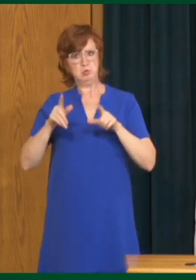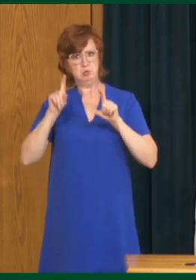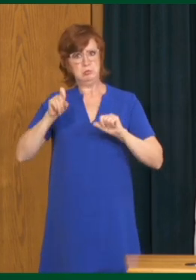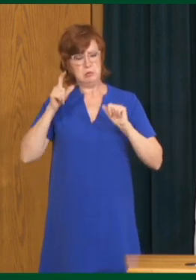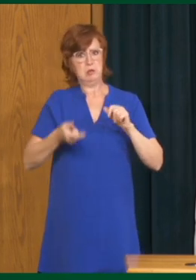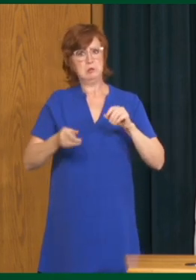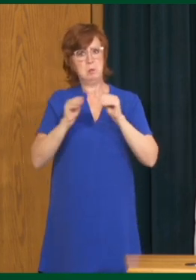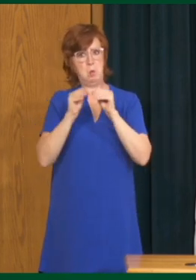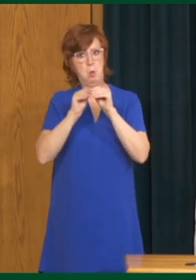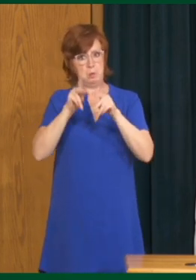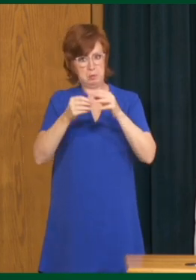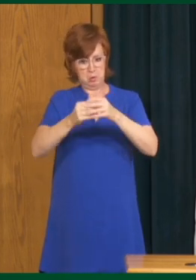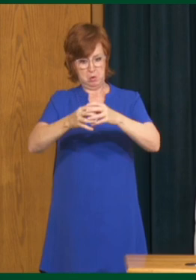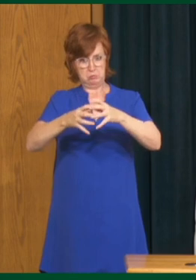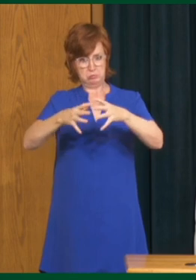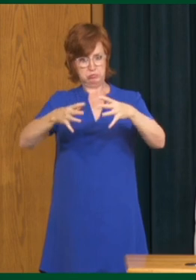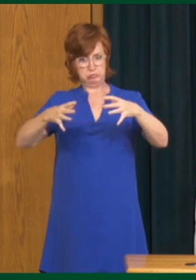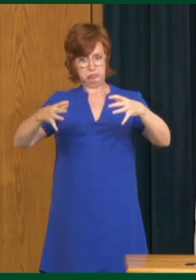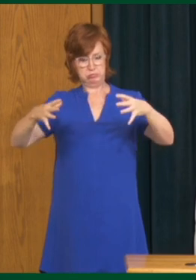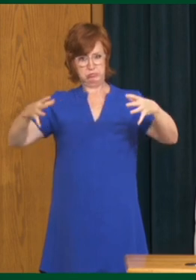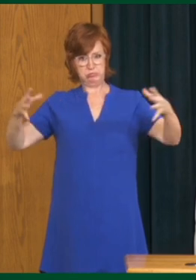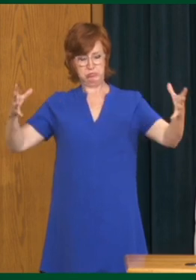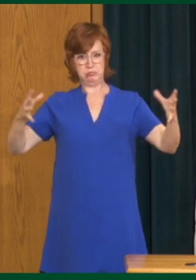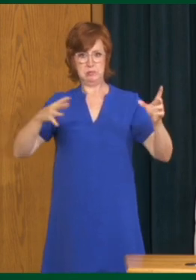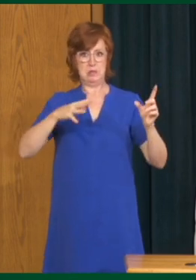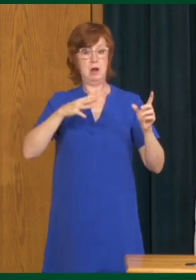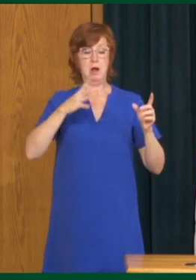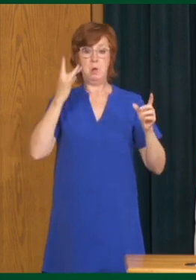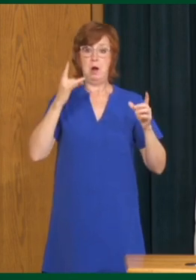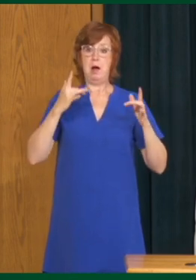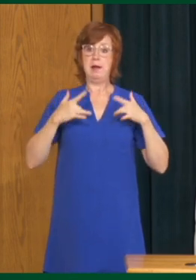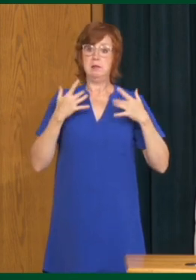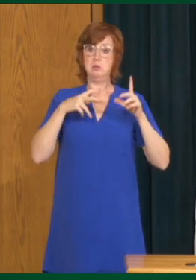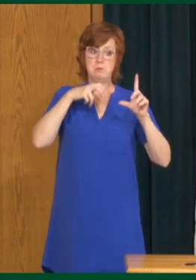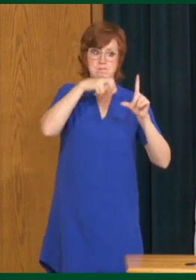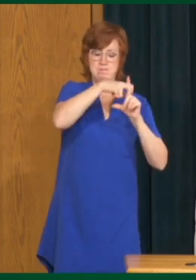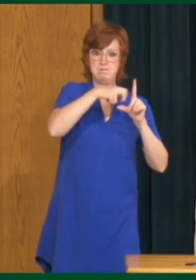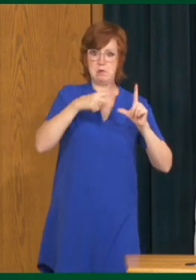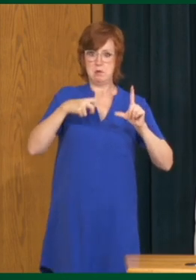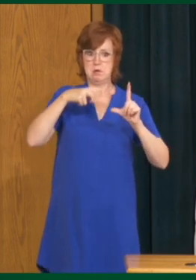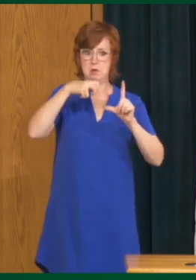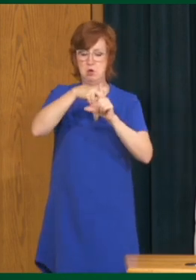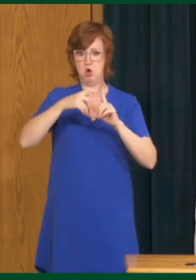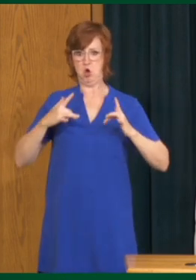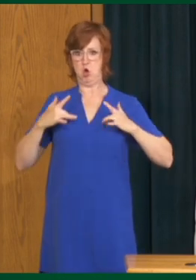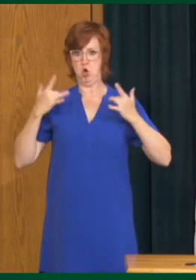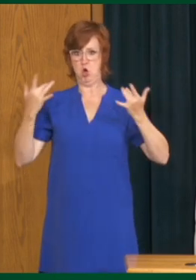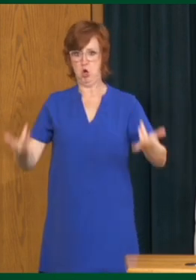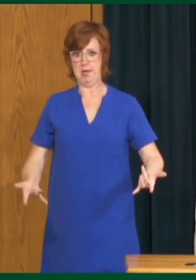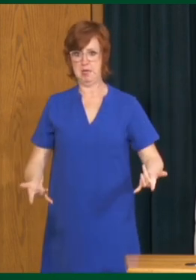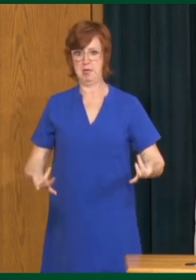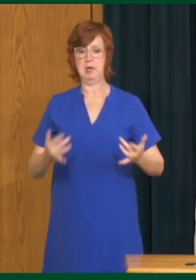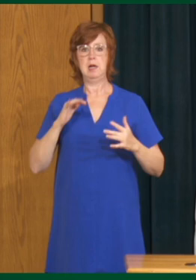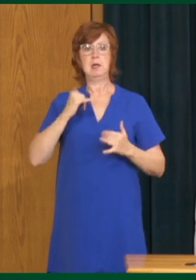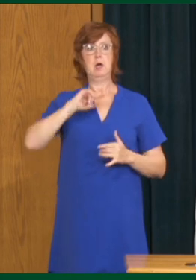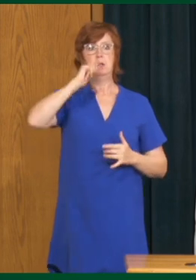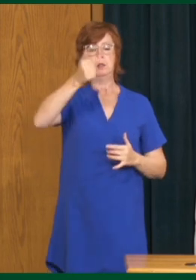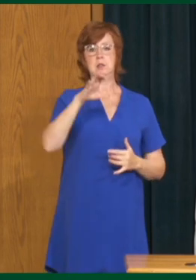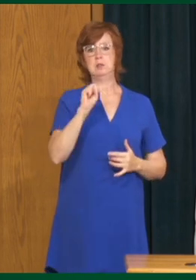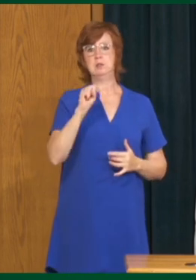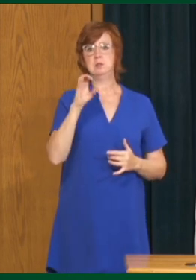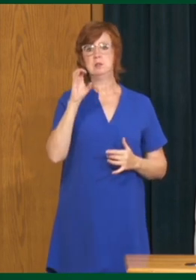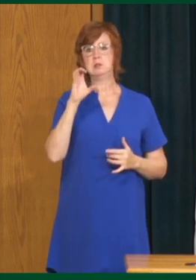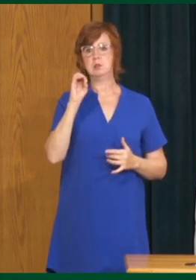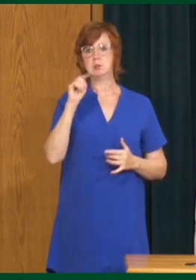more people that get tested, the more quickly we can take action to protect others. I'd now like to ask Scott Livingstone to add a few